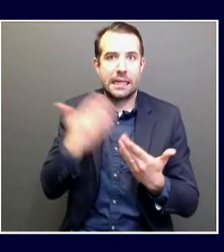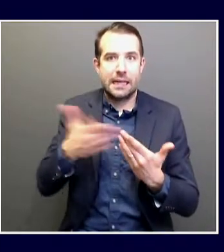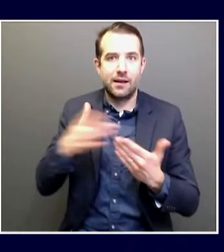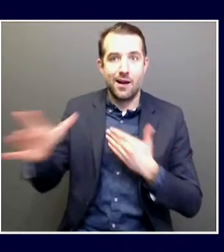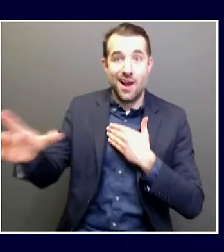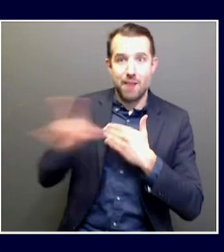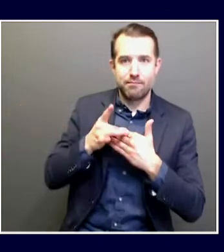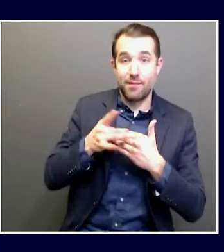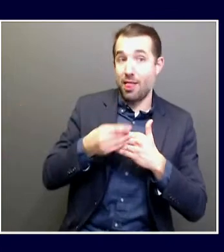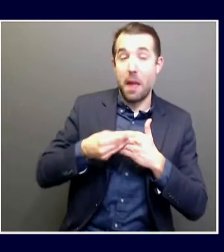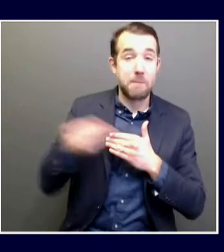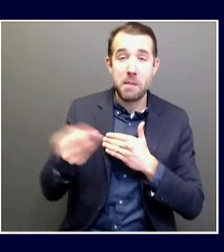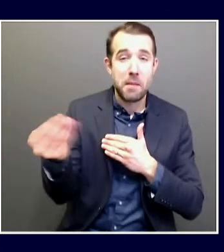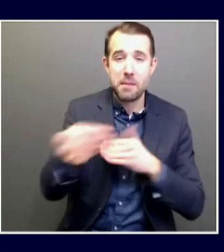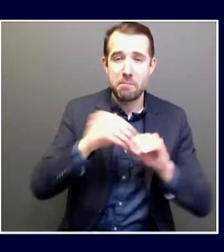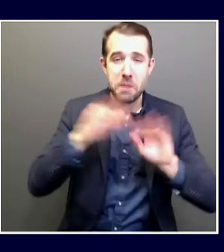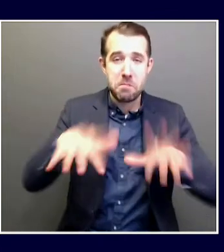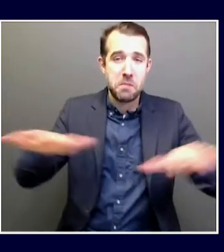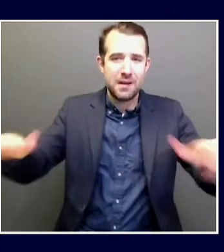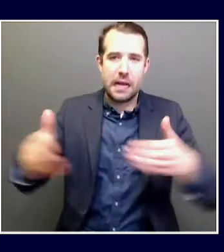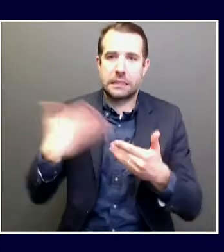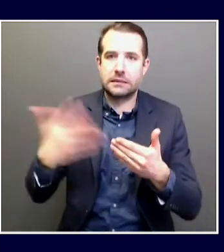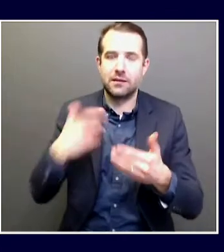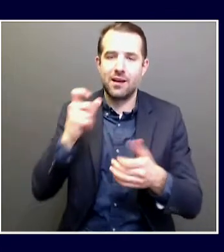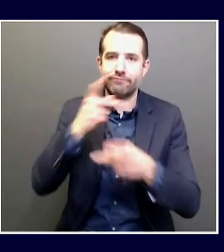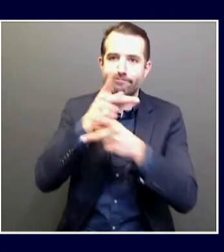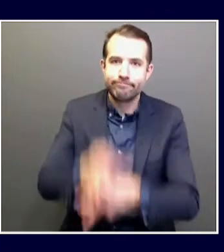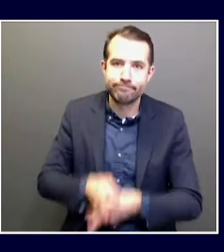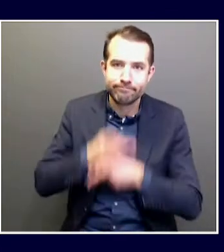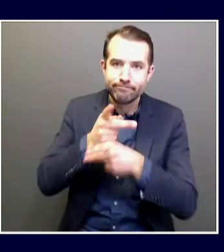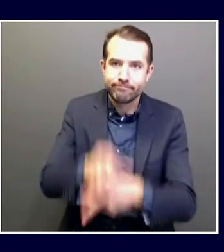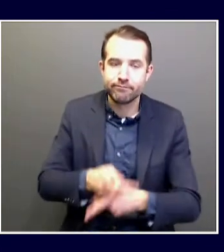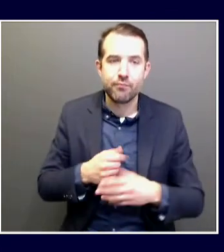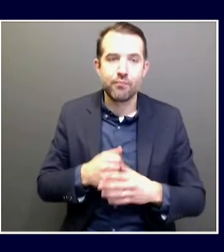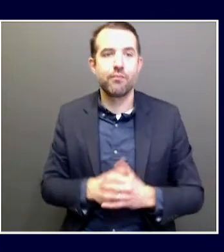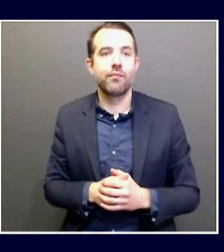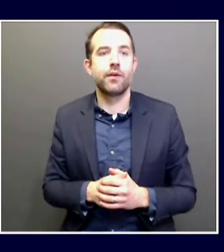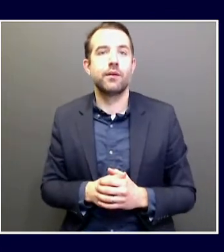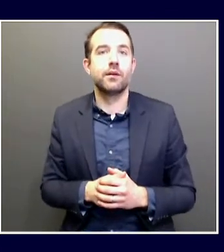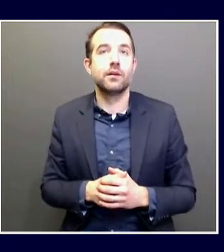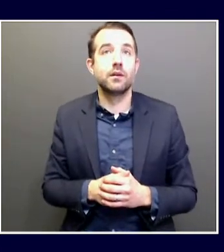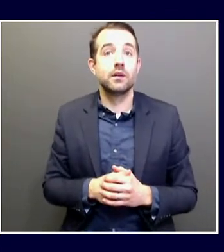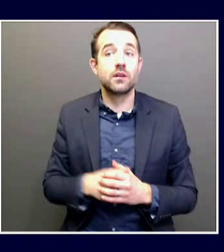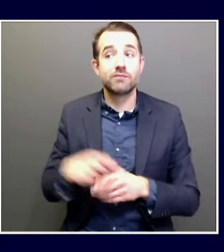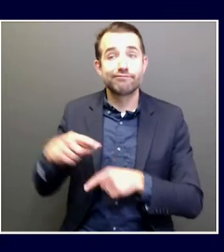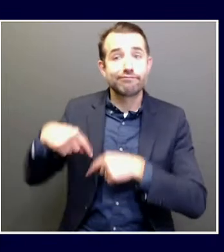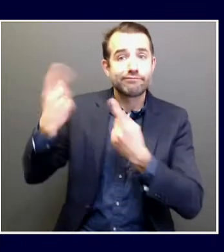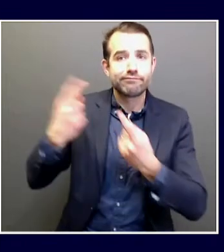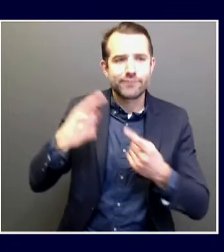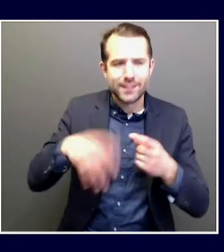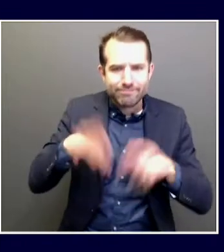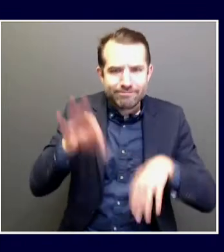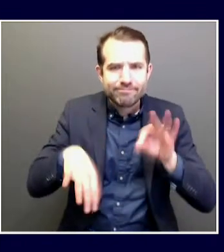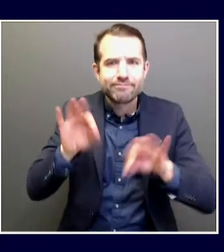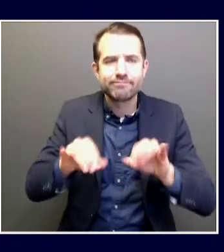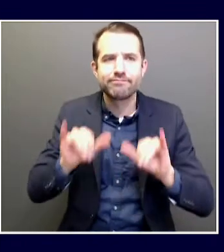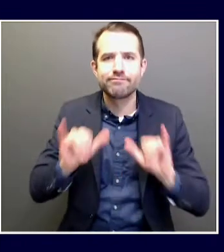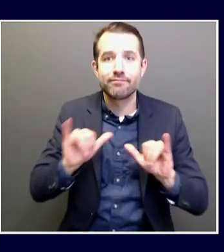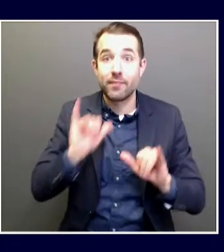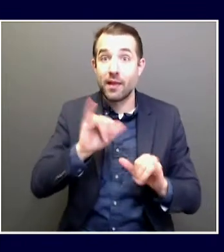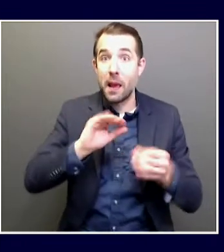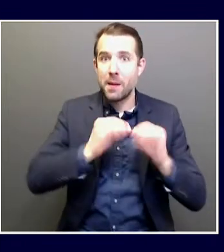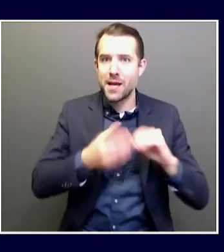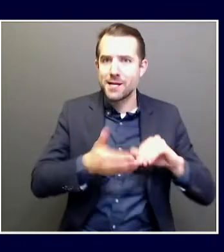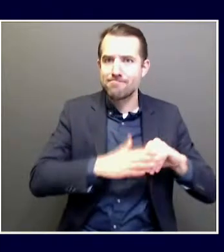with. Recent data suggests that it will cause a spike in cases, as it has done in other countries around the